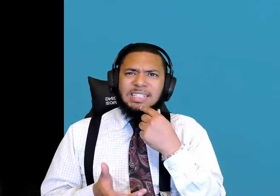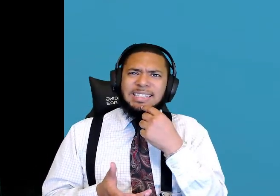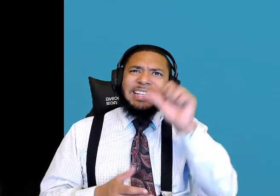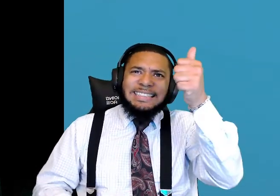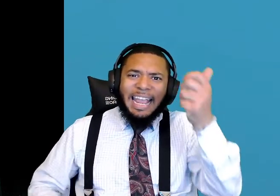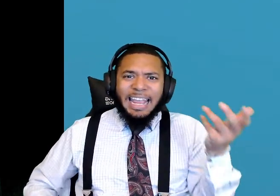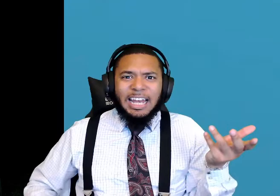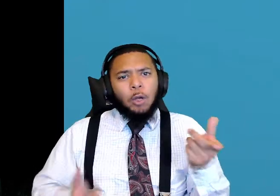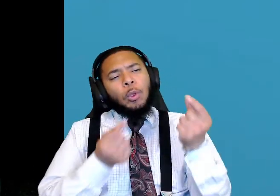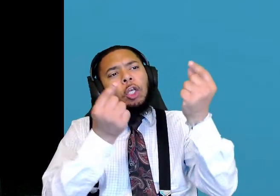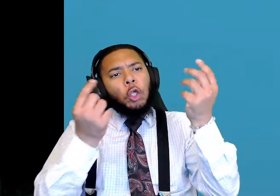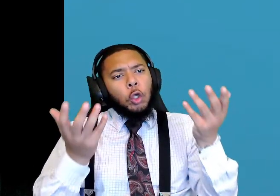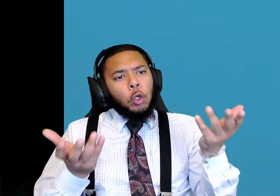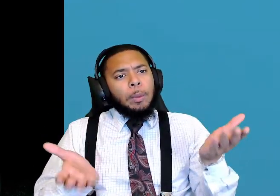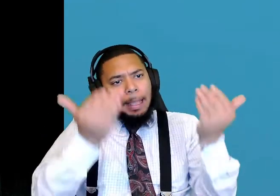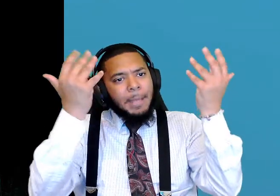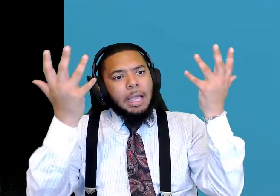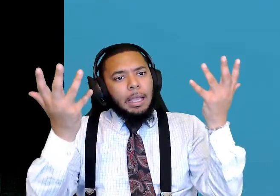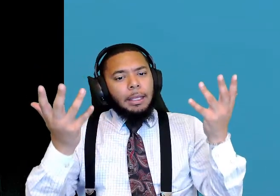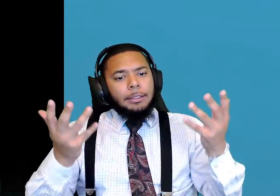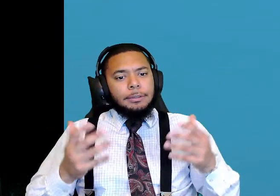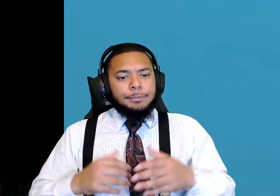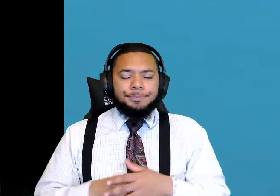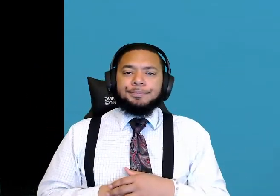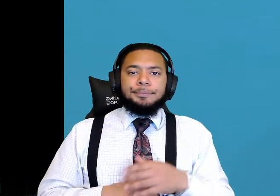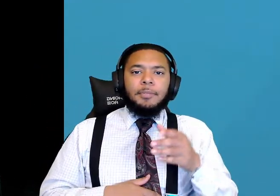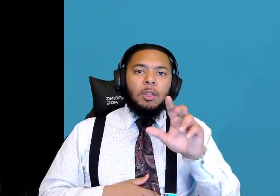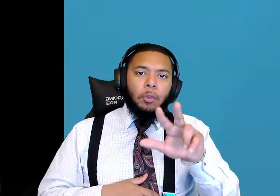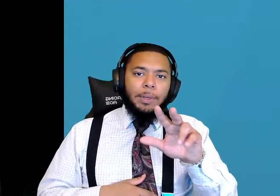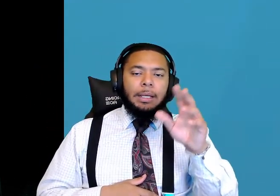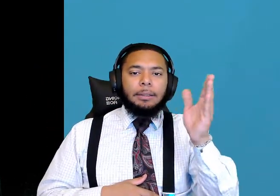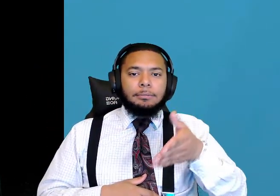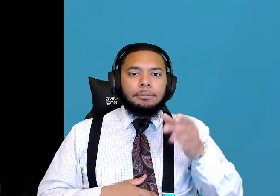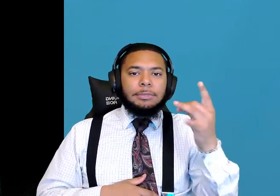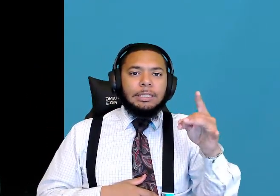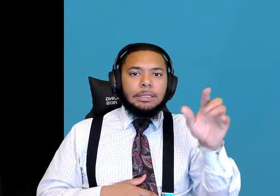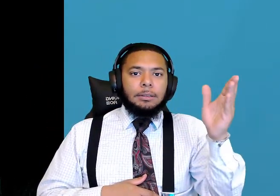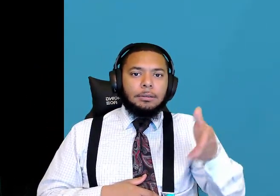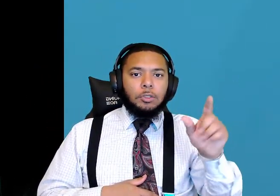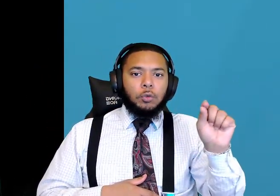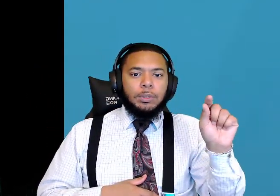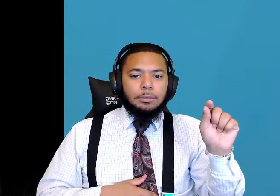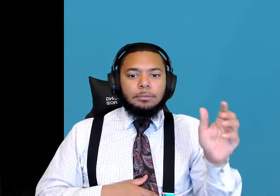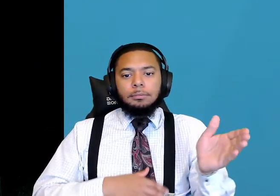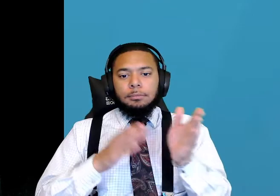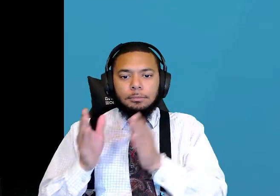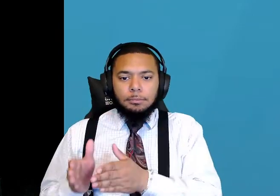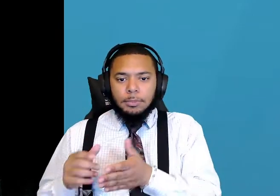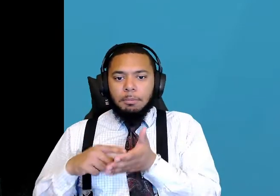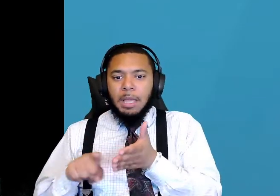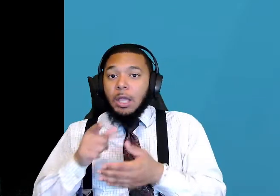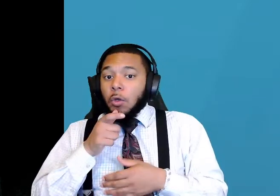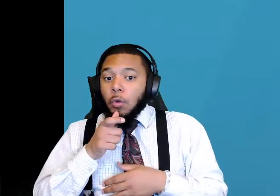Okay, month, day, year, pay, Mama. So